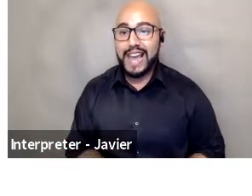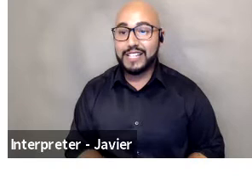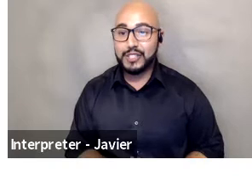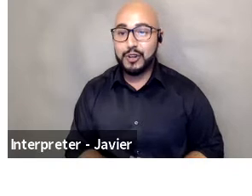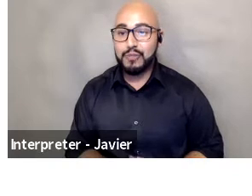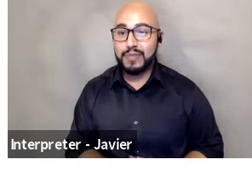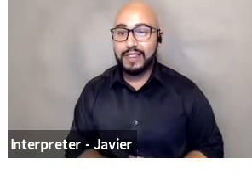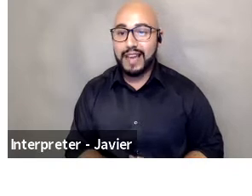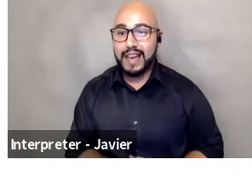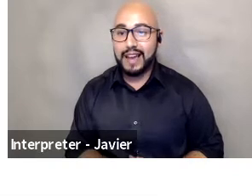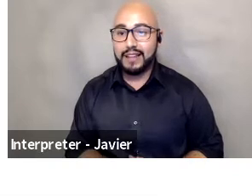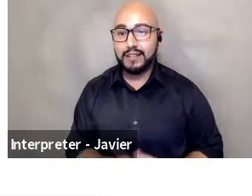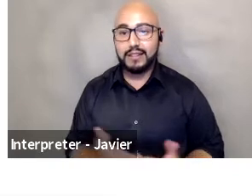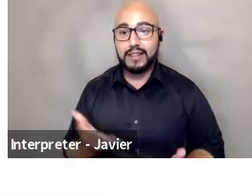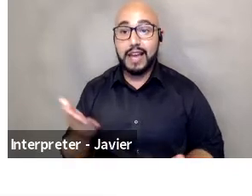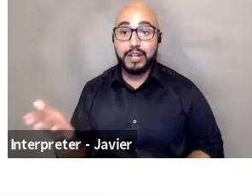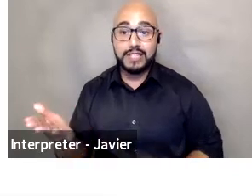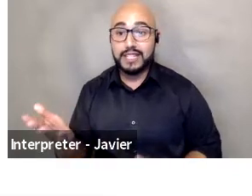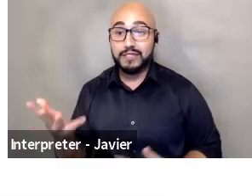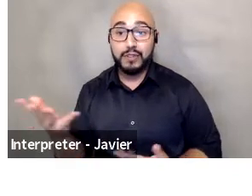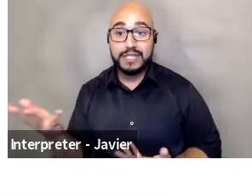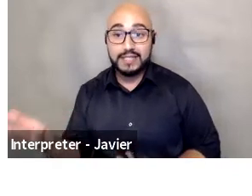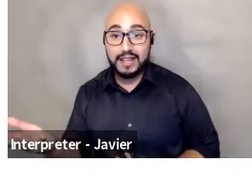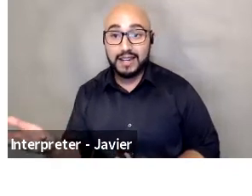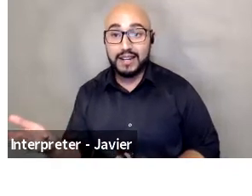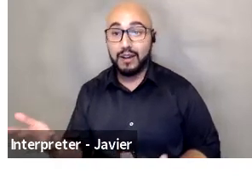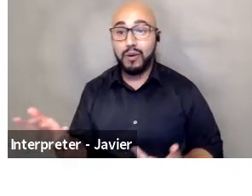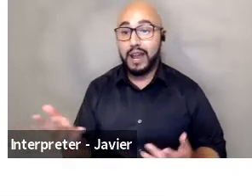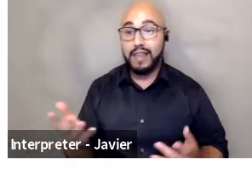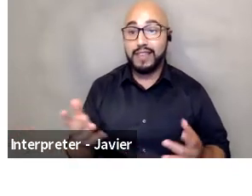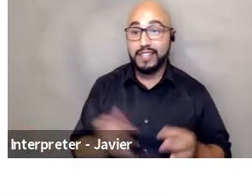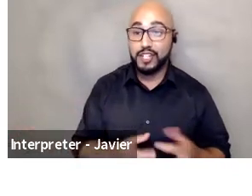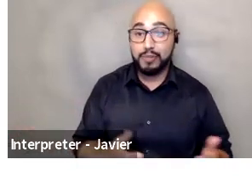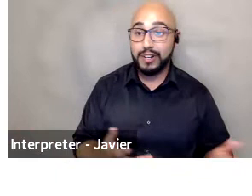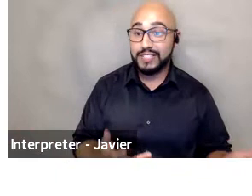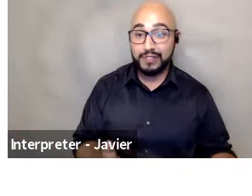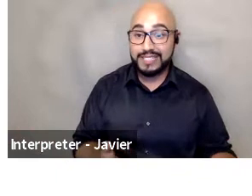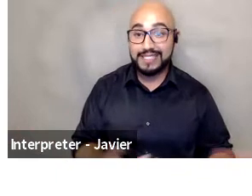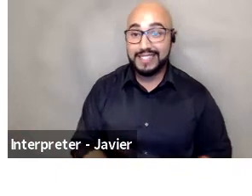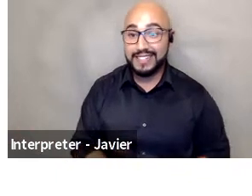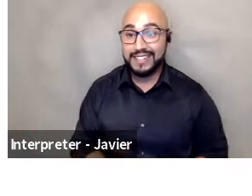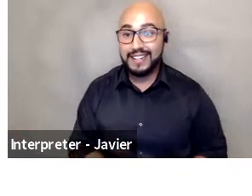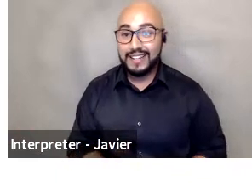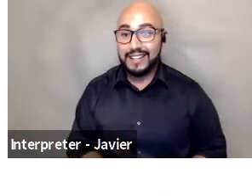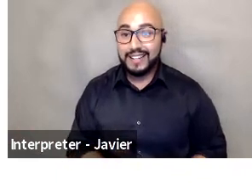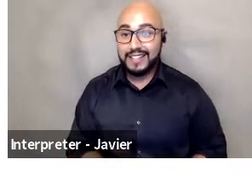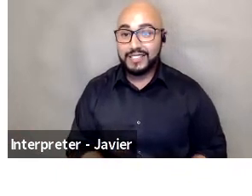So we can't assume that that person is fluent in sign and that the interpreter is fluent in